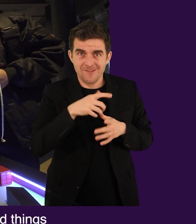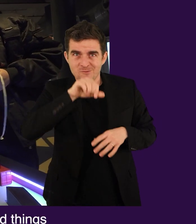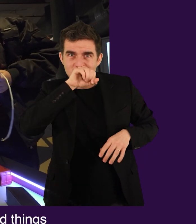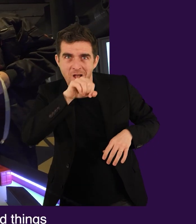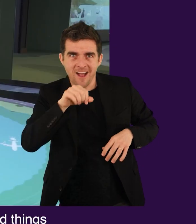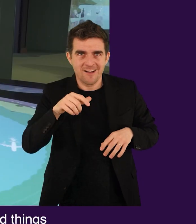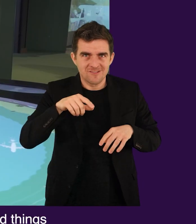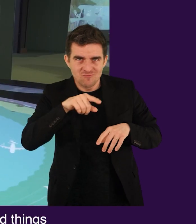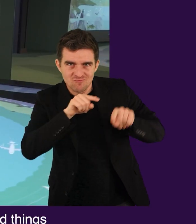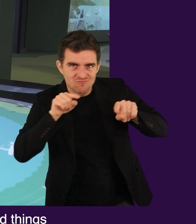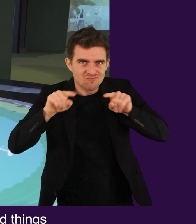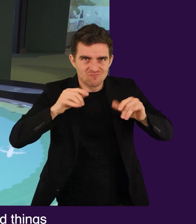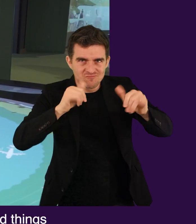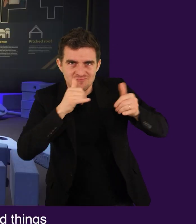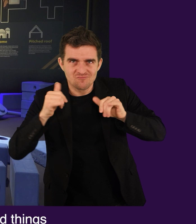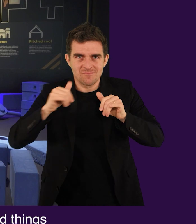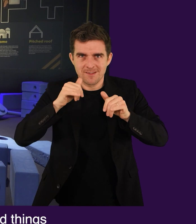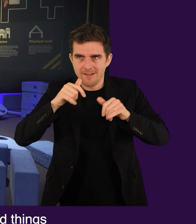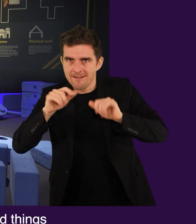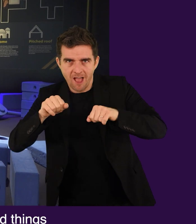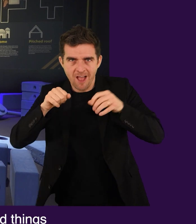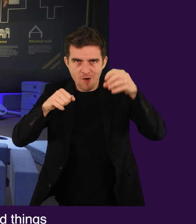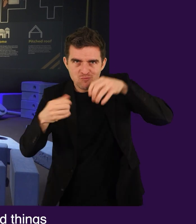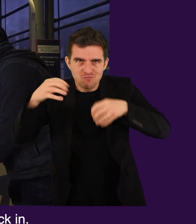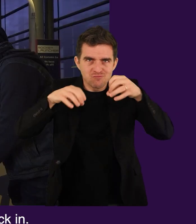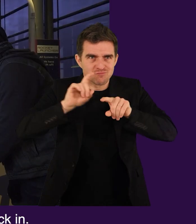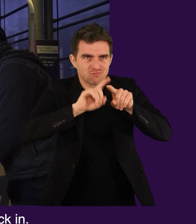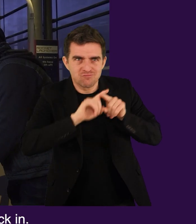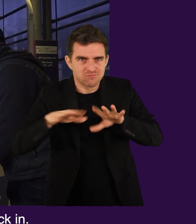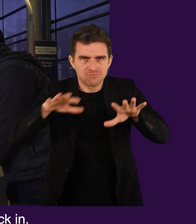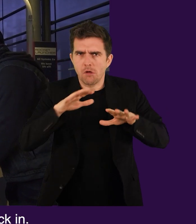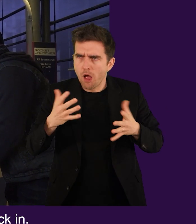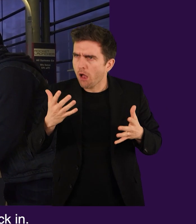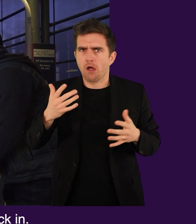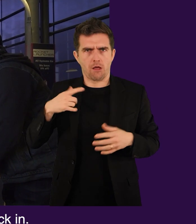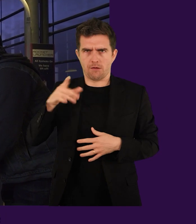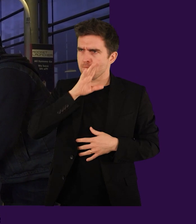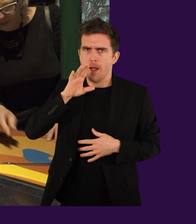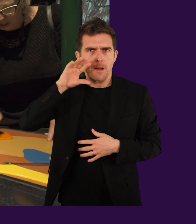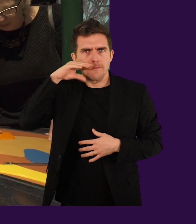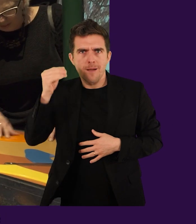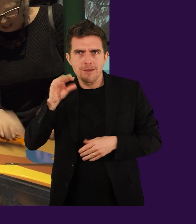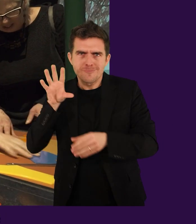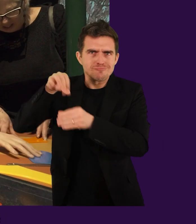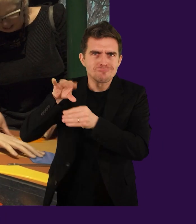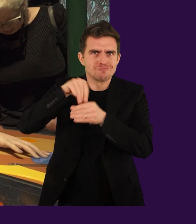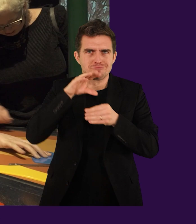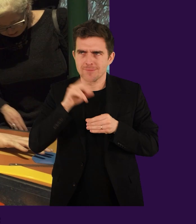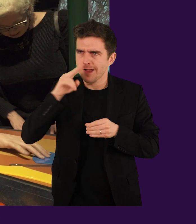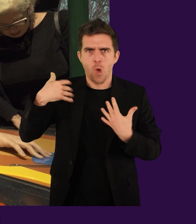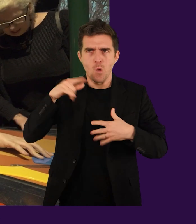to build things and there's lots of play areas to enjoy. Even Mom and Dad got stuck in. I think they might